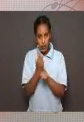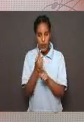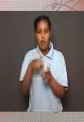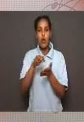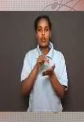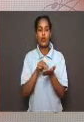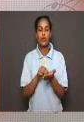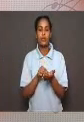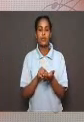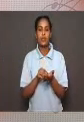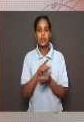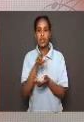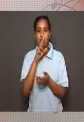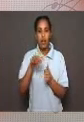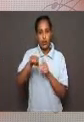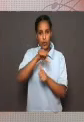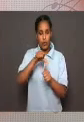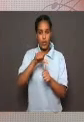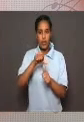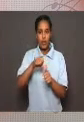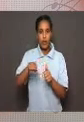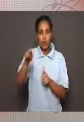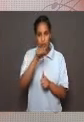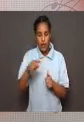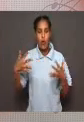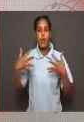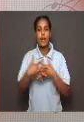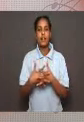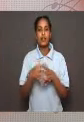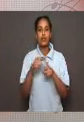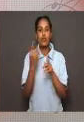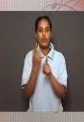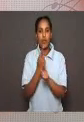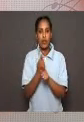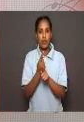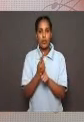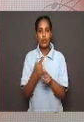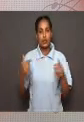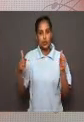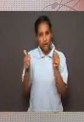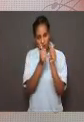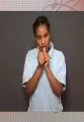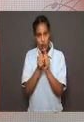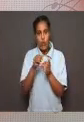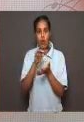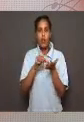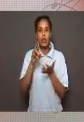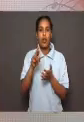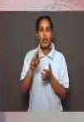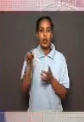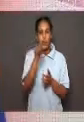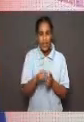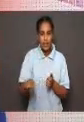molecule, their atomic orbitals combine to form united molecular orbitals.